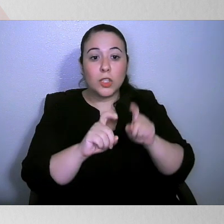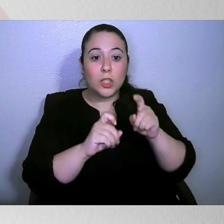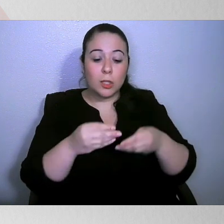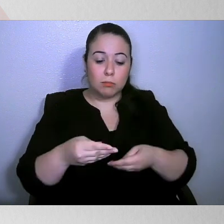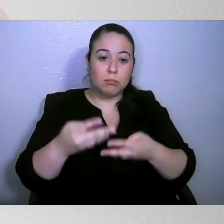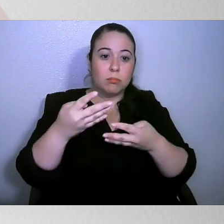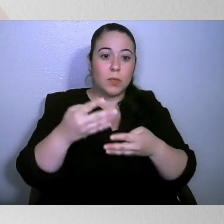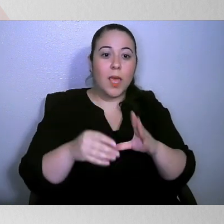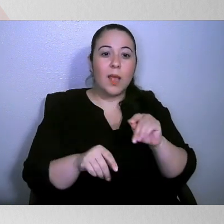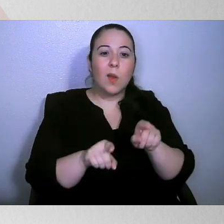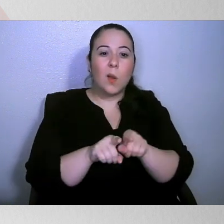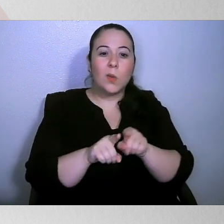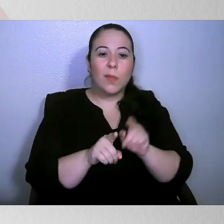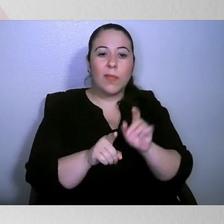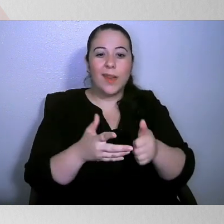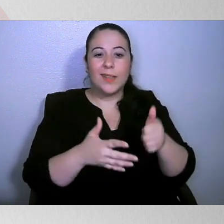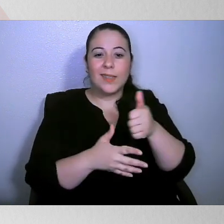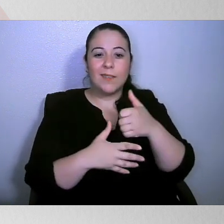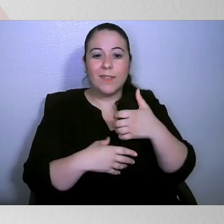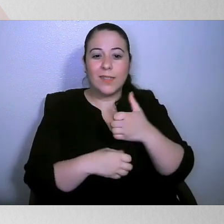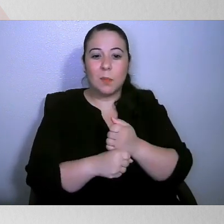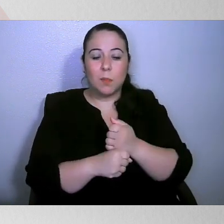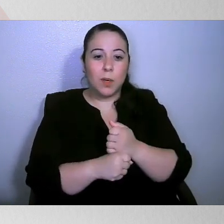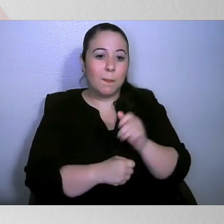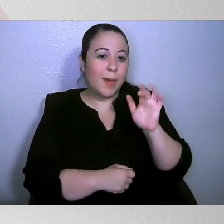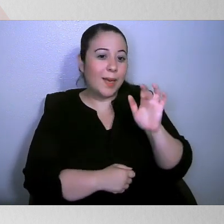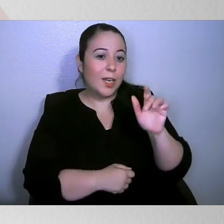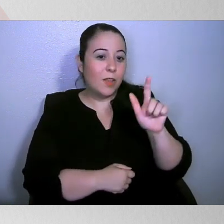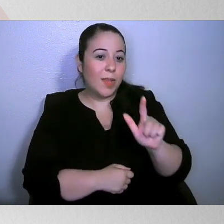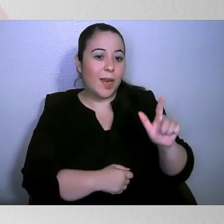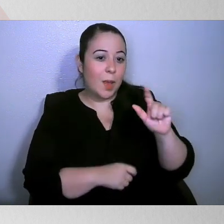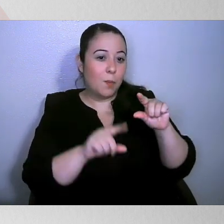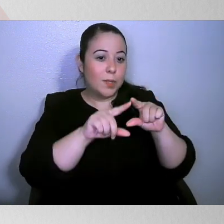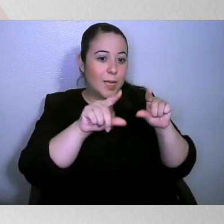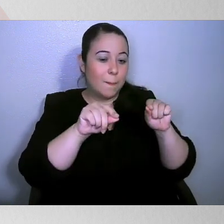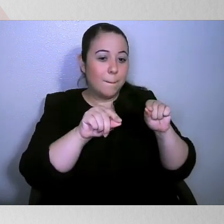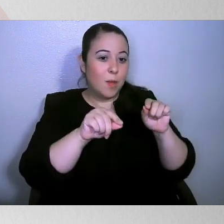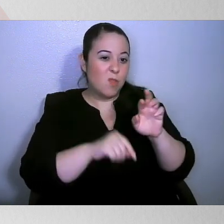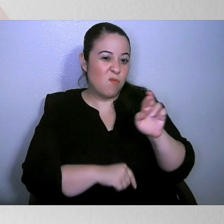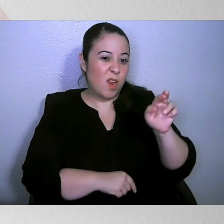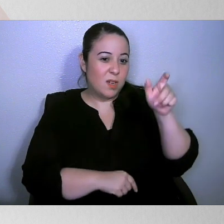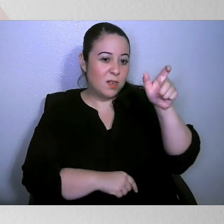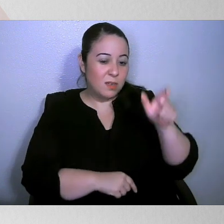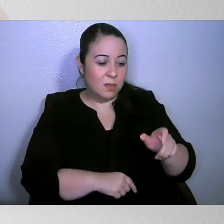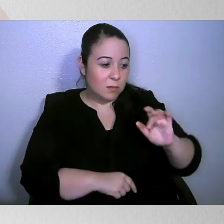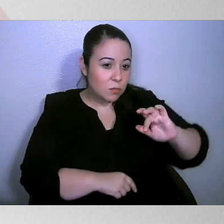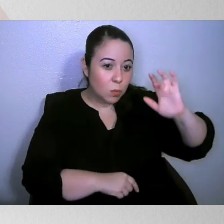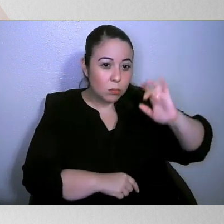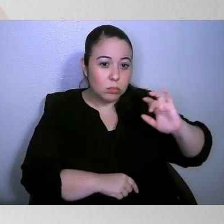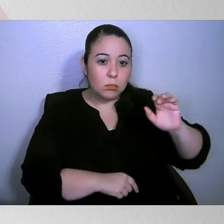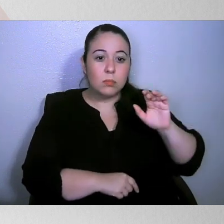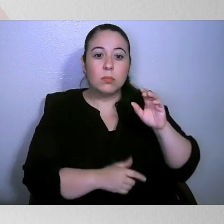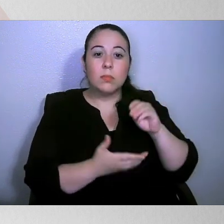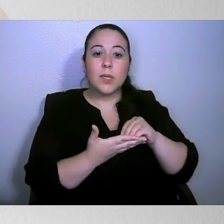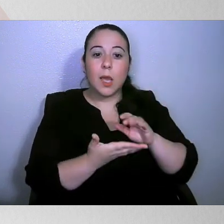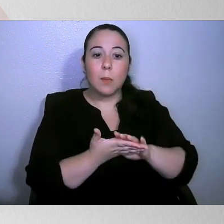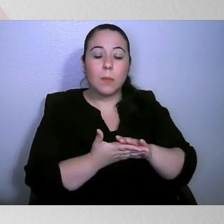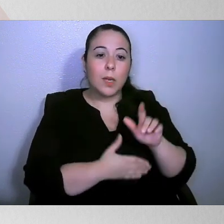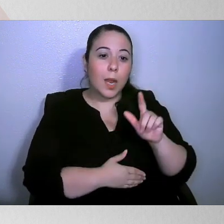Executive Summary by clicking on the Library tab on the right-hand side of the page and scrolling down to the Documents Library, or by